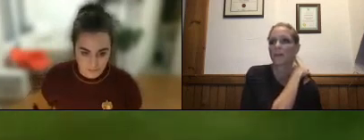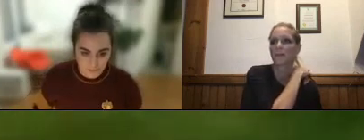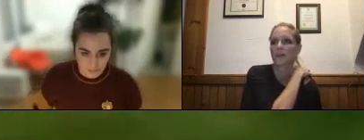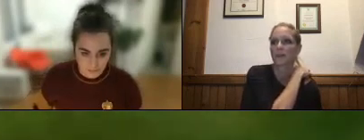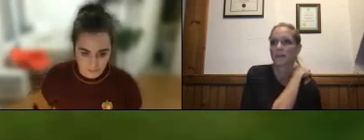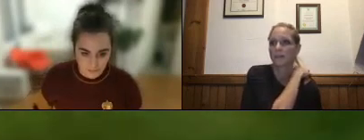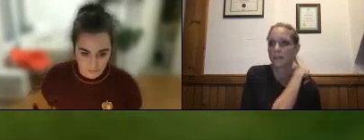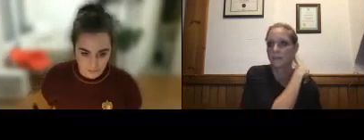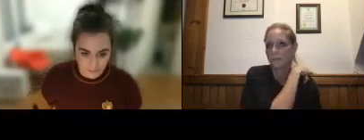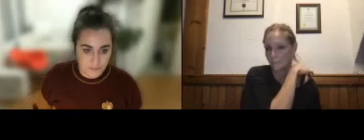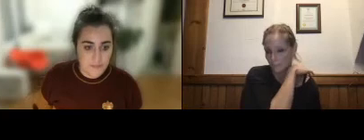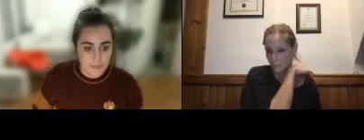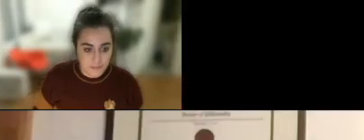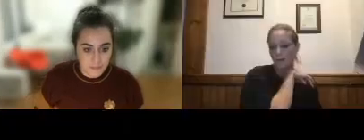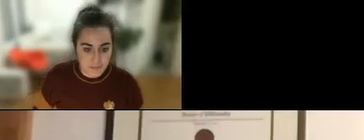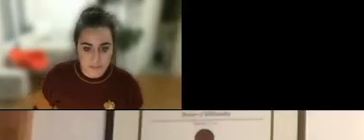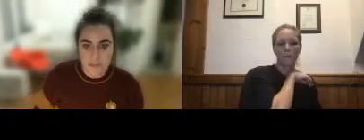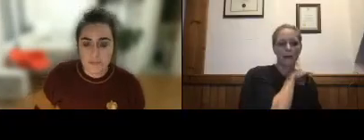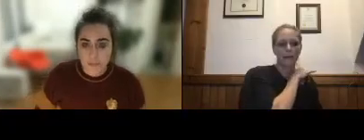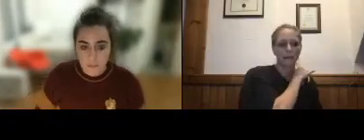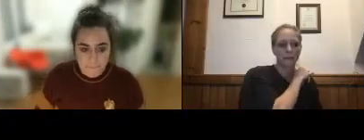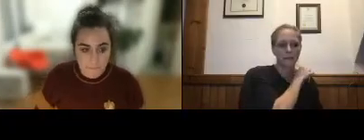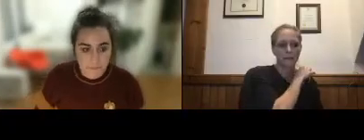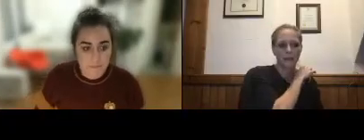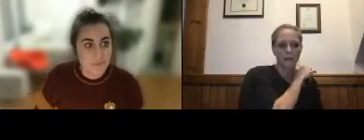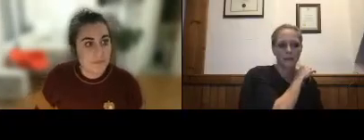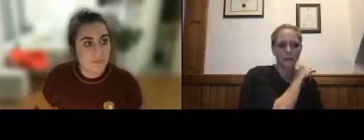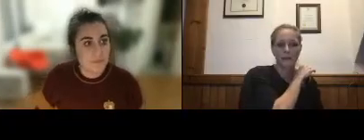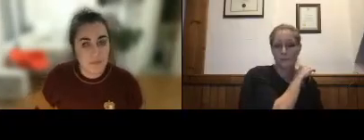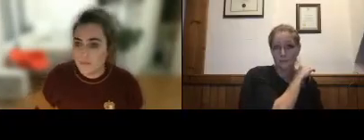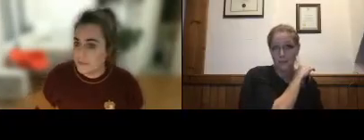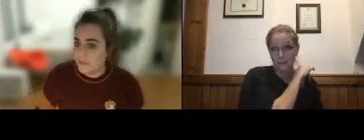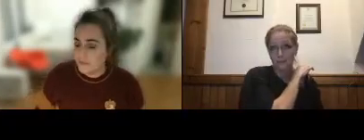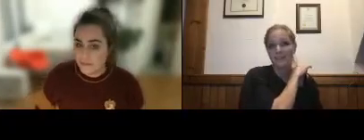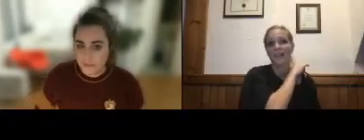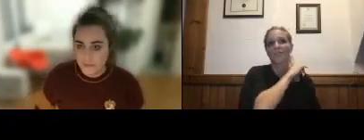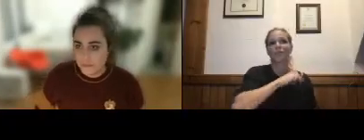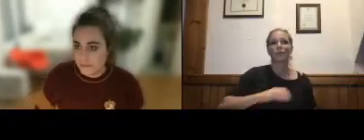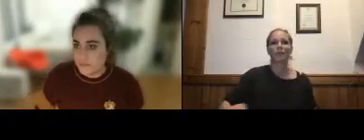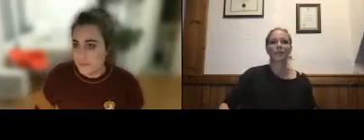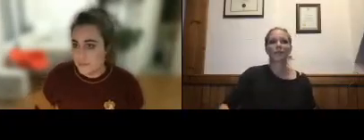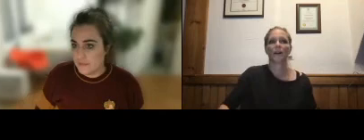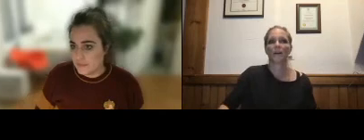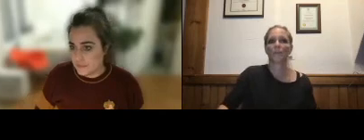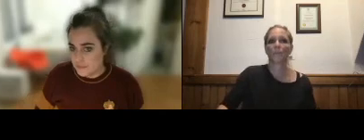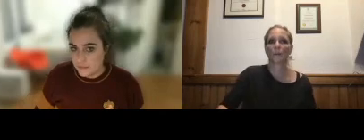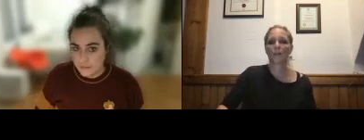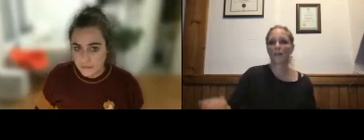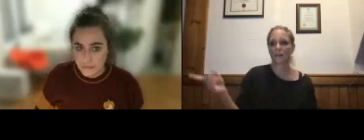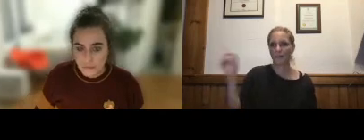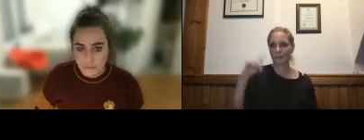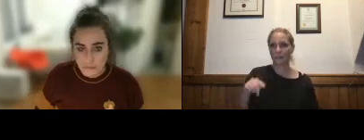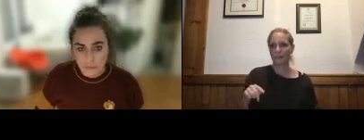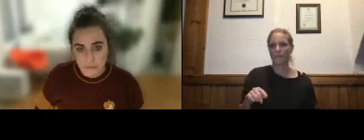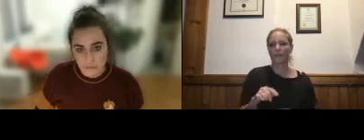to the onset and intensity of symptoms. And the answer to that is most likely. So I